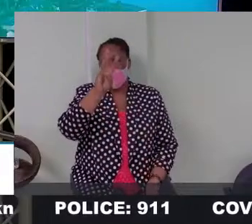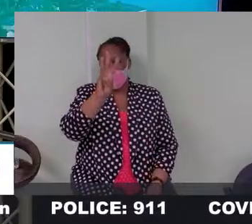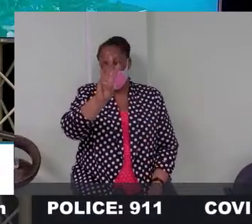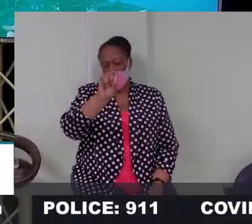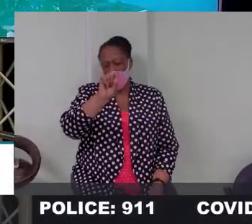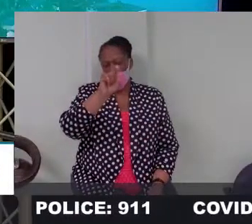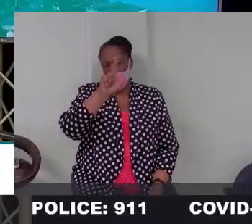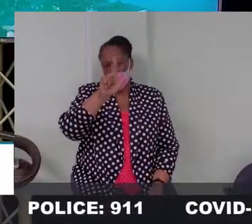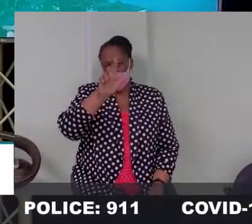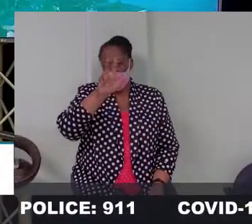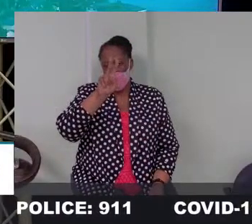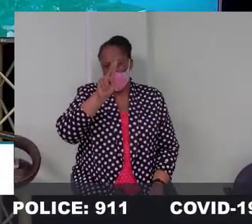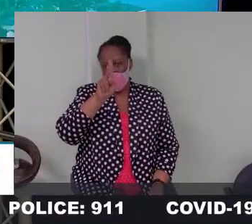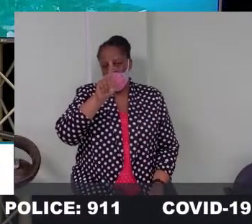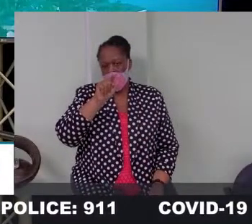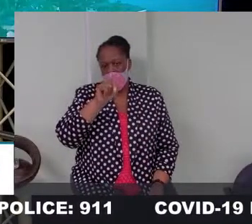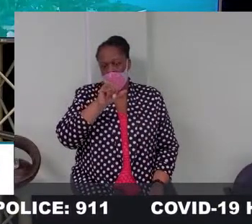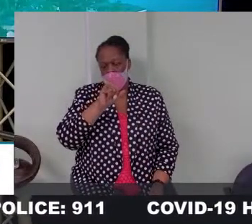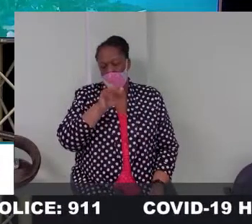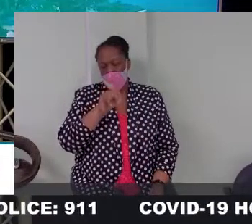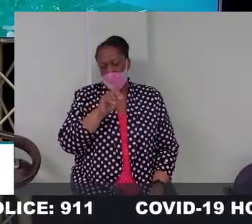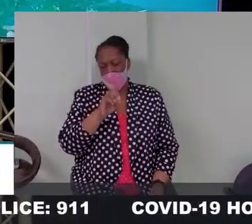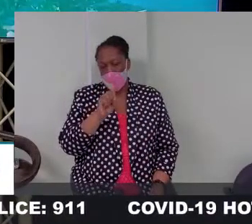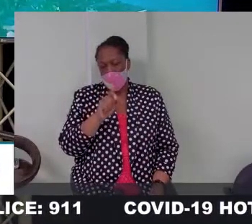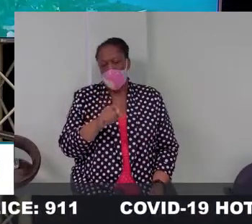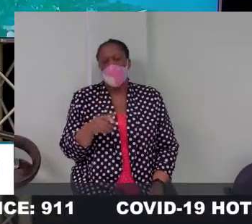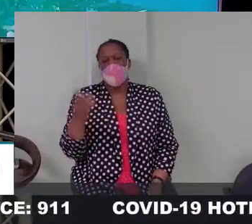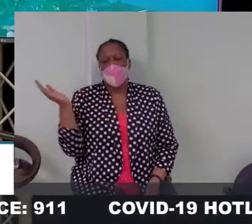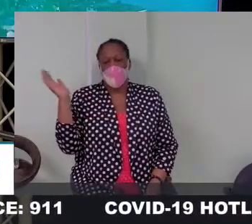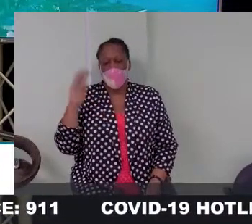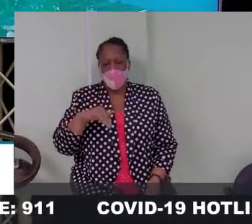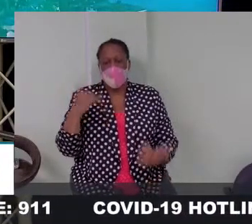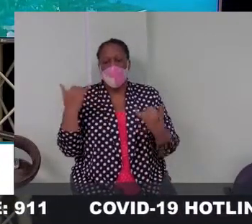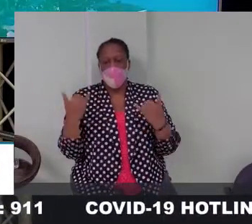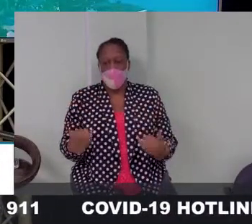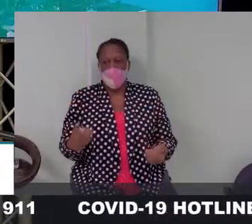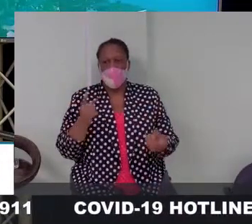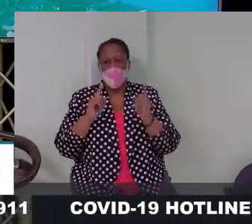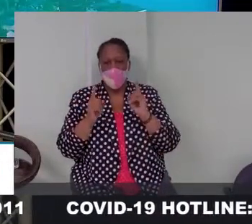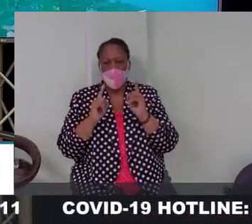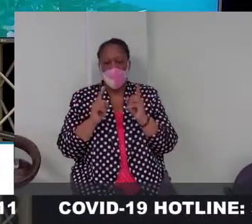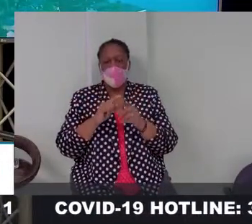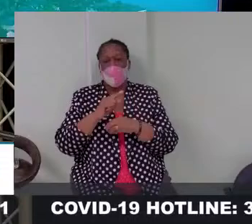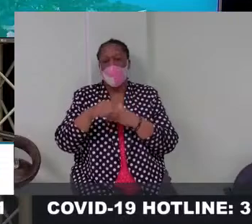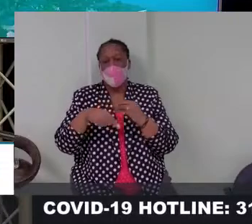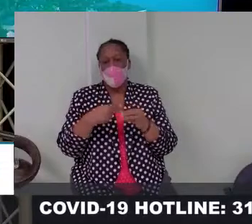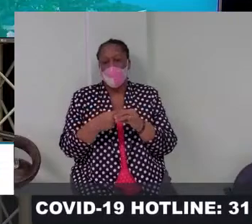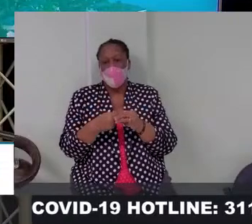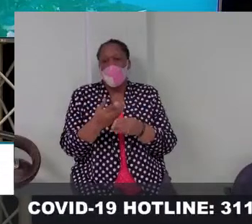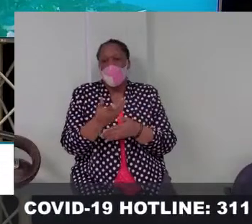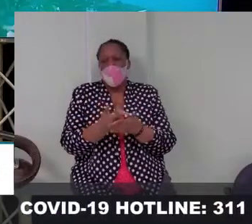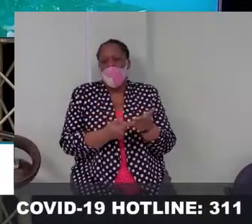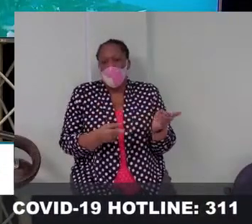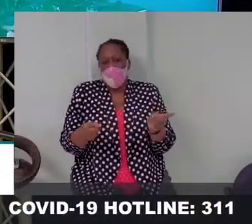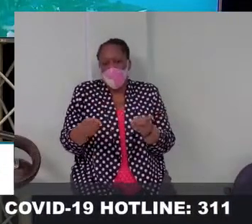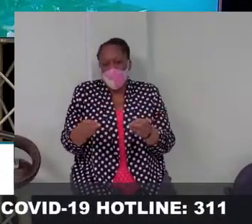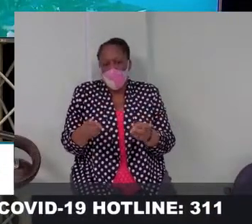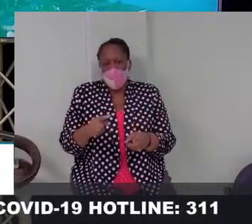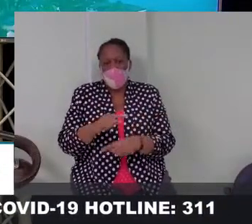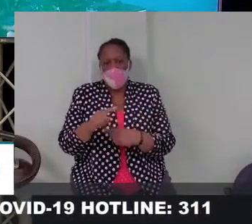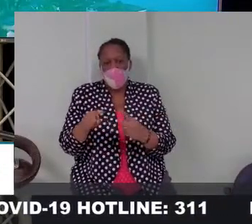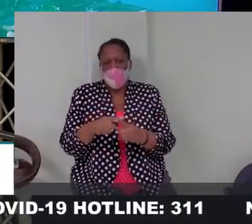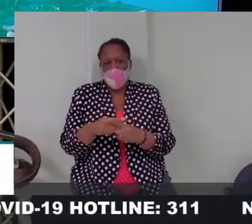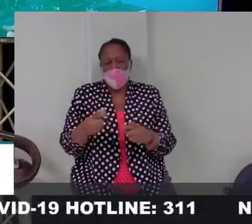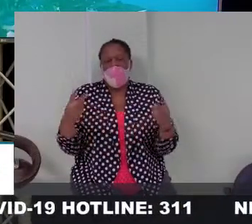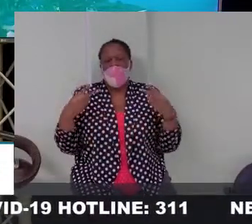at the Joseph N. France Hospital, to give us a presentation on guidelines for mass